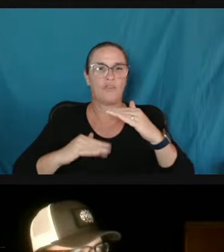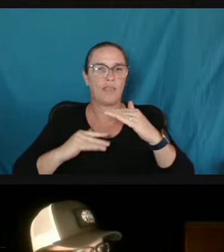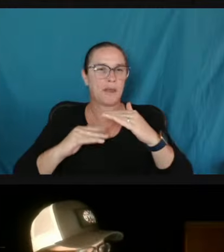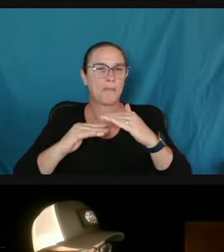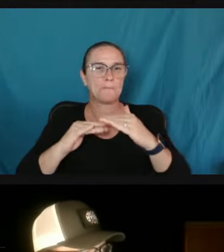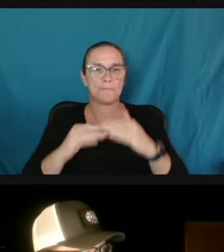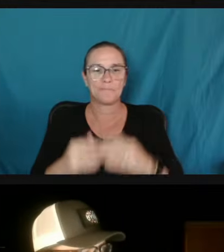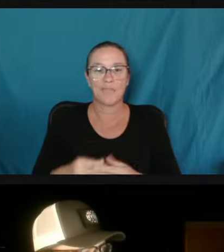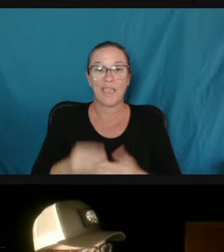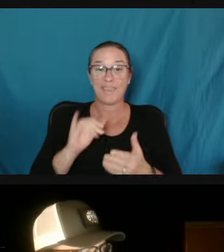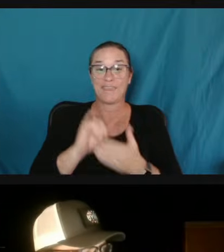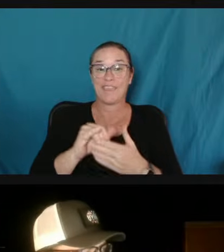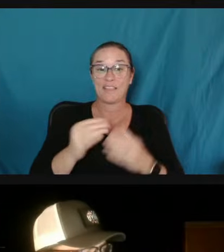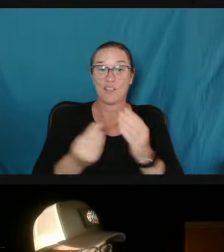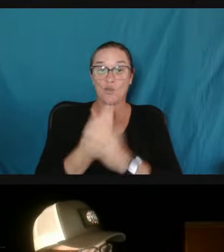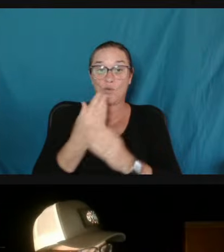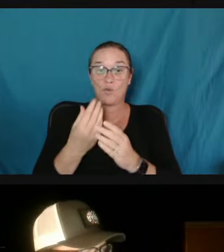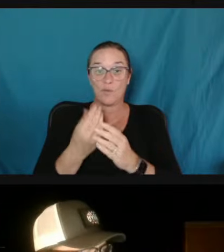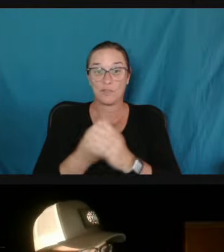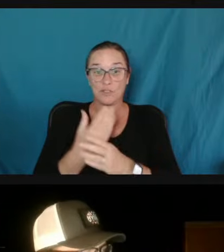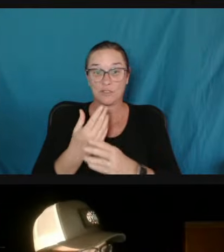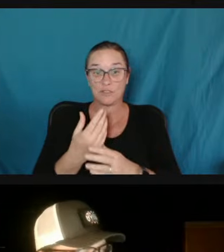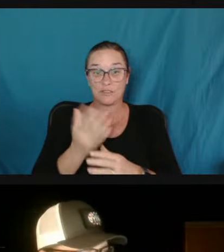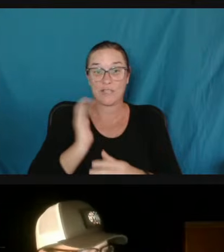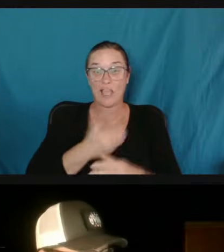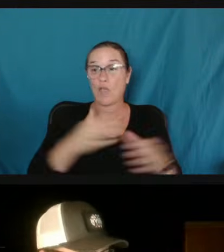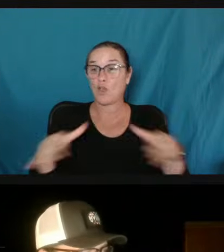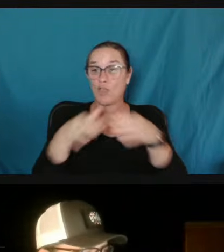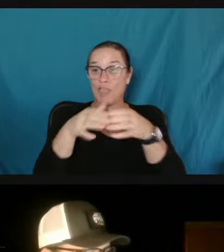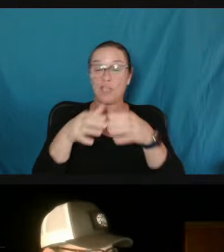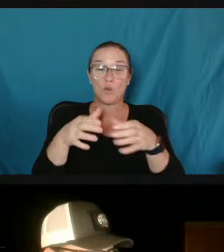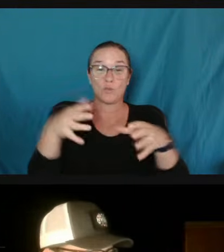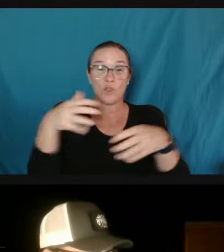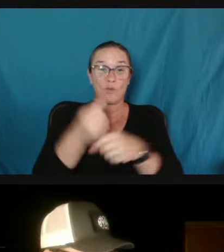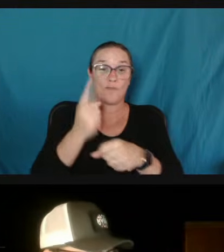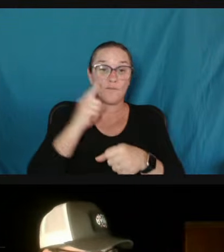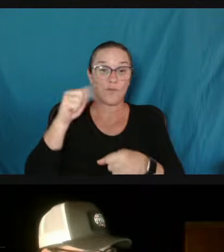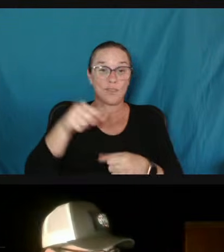eruption. That's our volcano summary for this week.